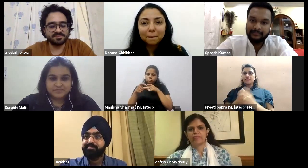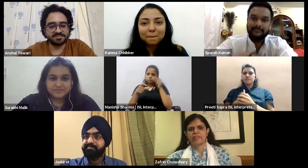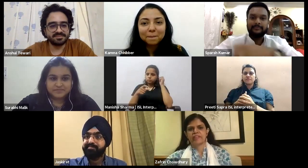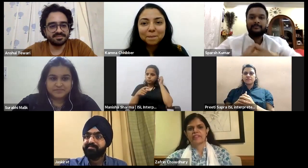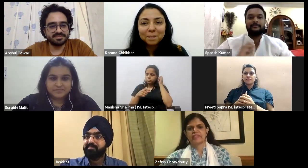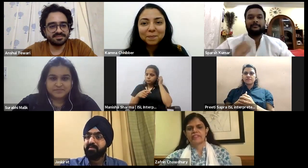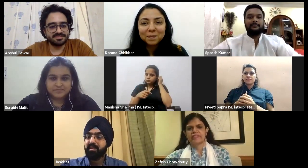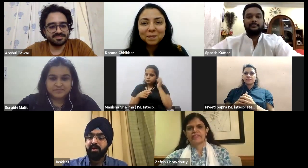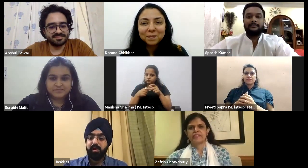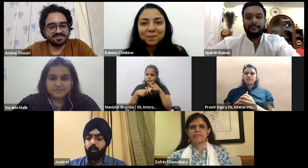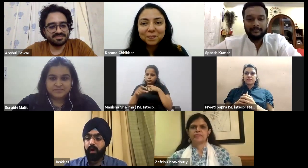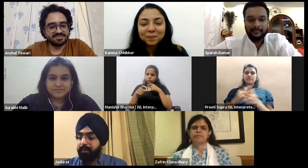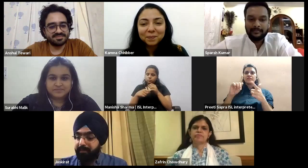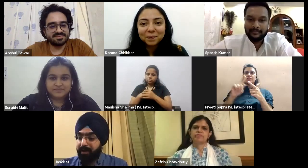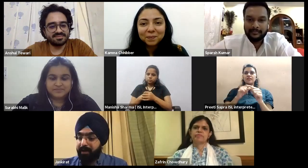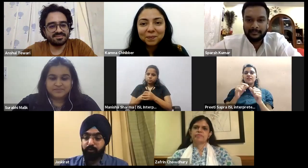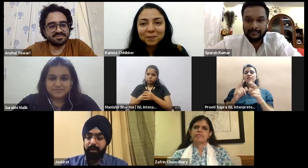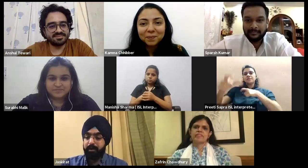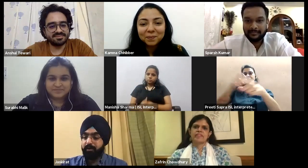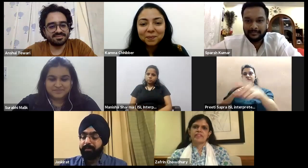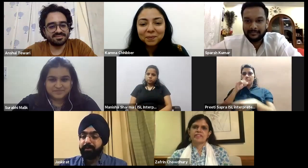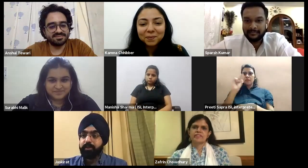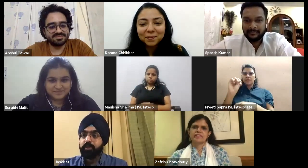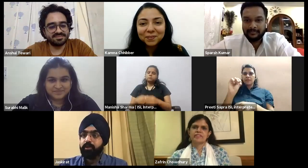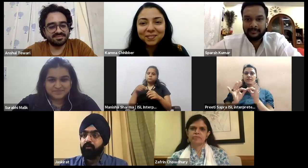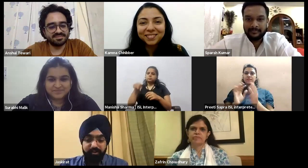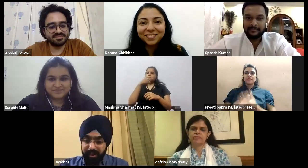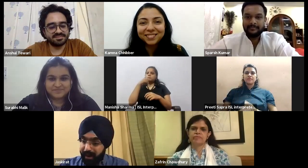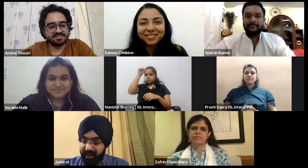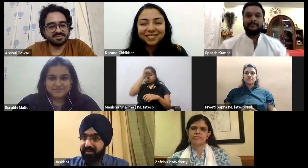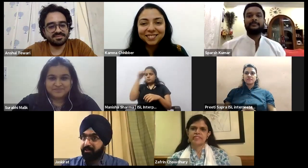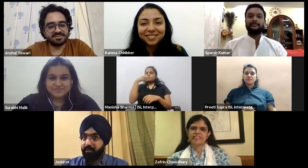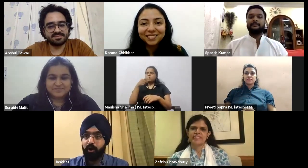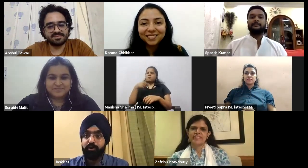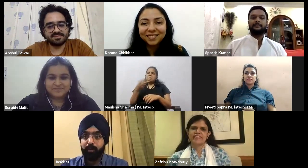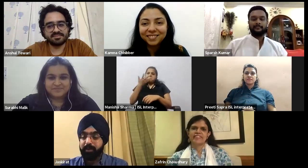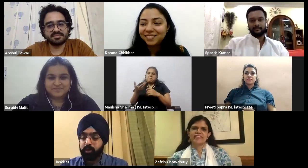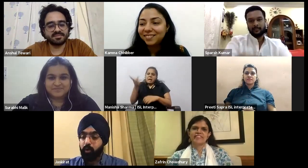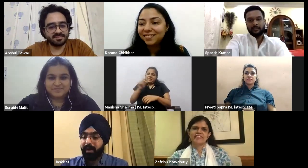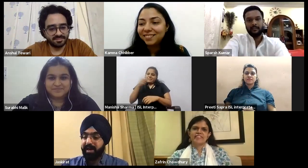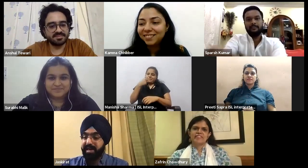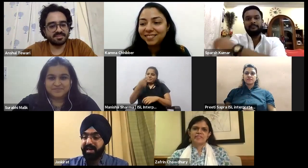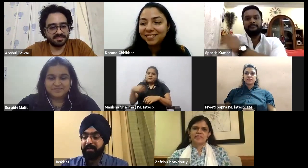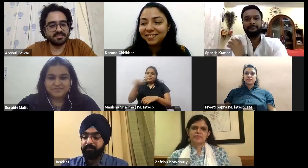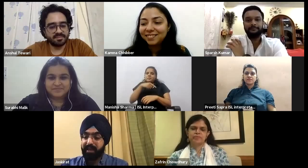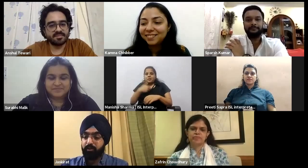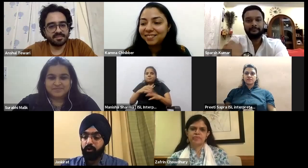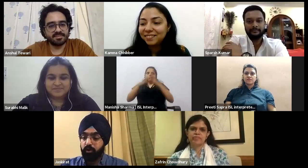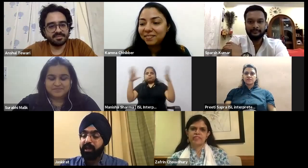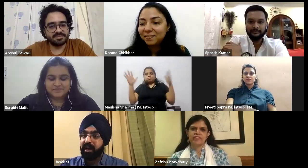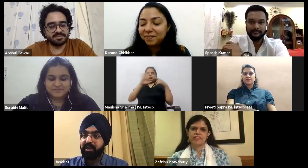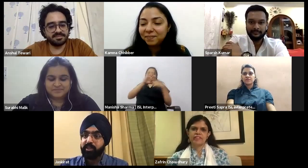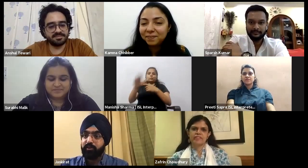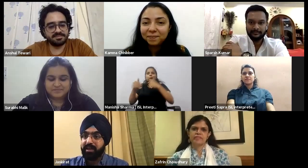well? Well, it would be a bit of a repetition of what I already said. Like I said, it is not all gloom and doom, and it is